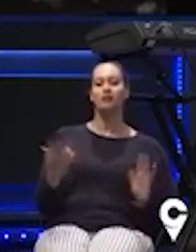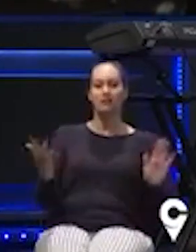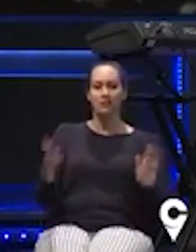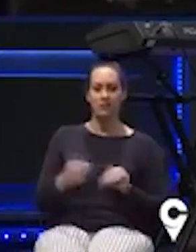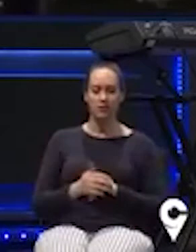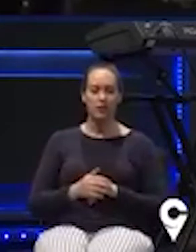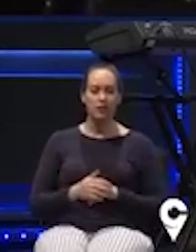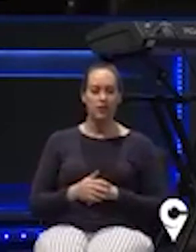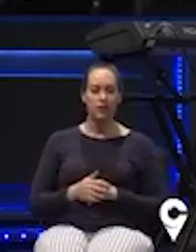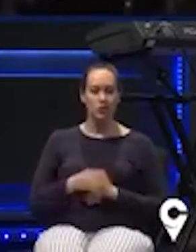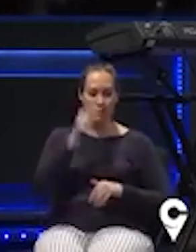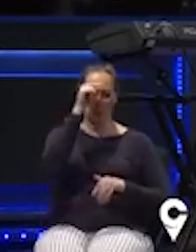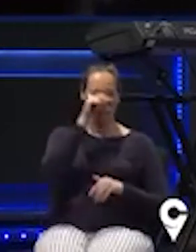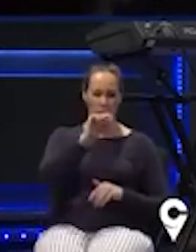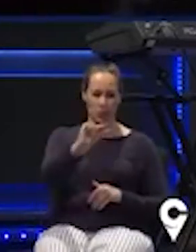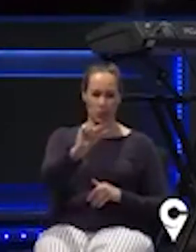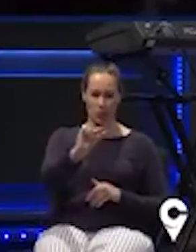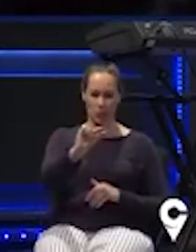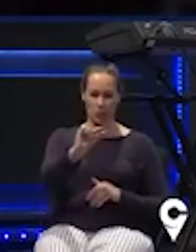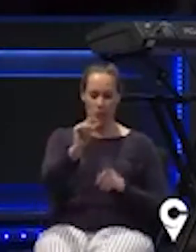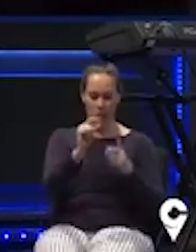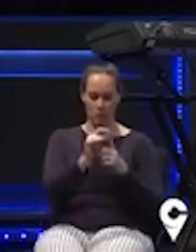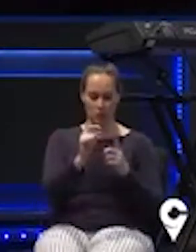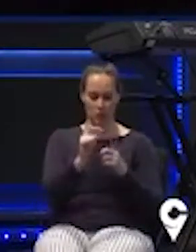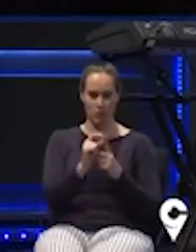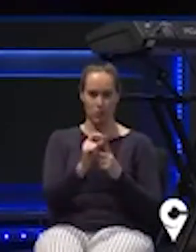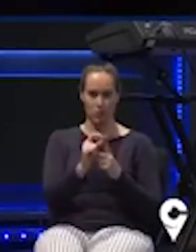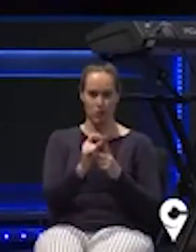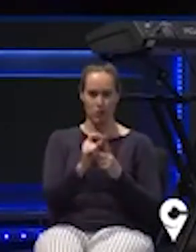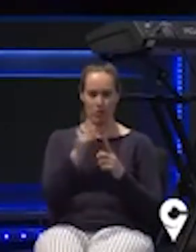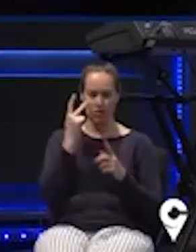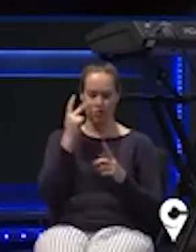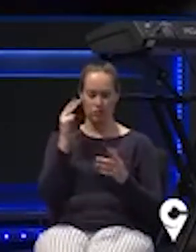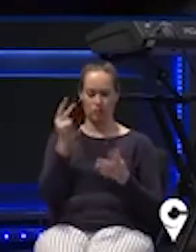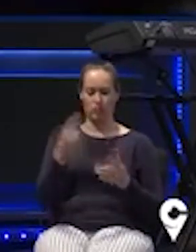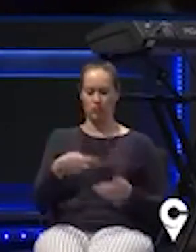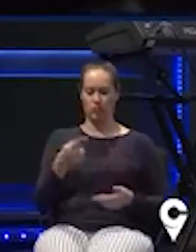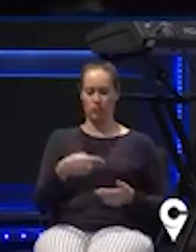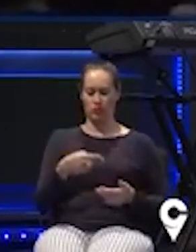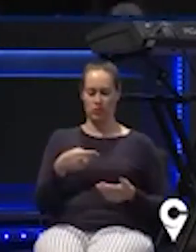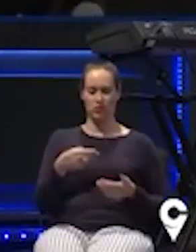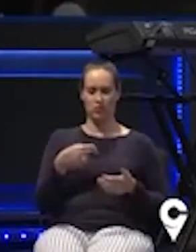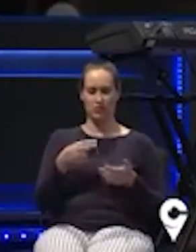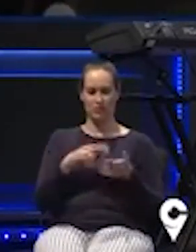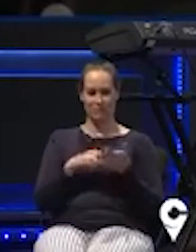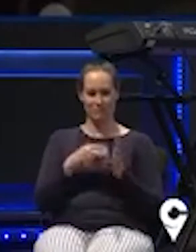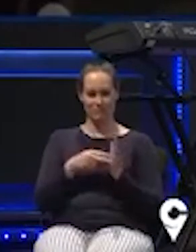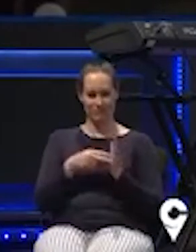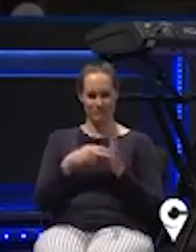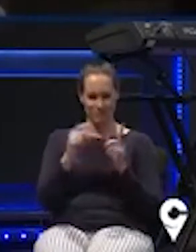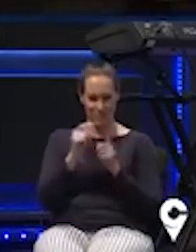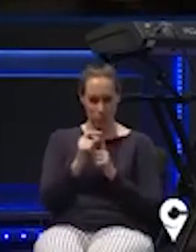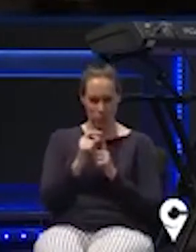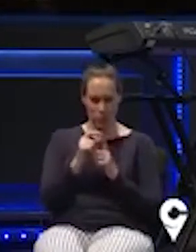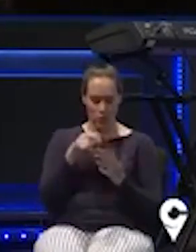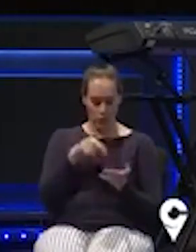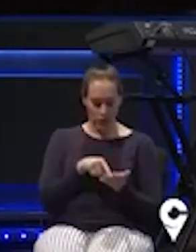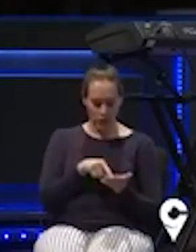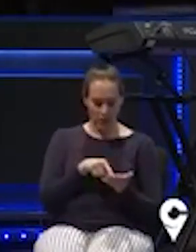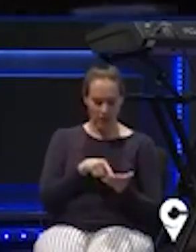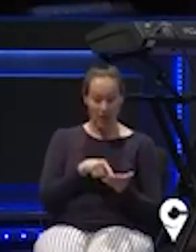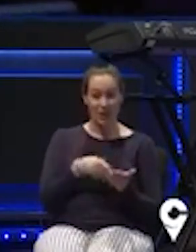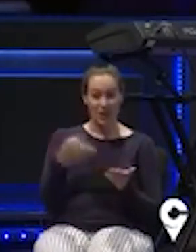Greek word that is used for selfish ambition, when you could look at the etymology, the history of the word, that word was used to describe a